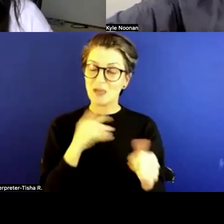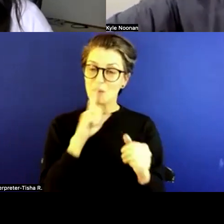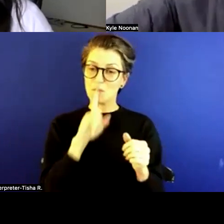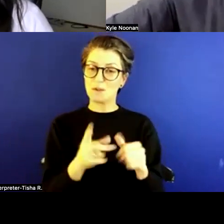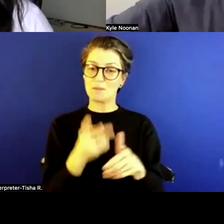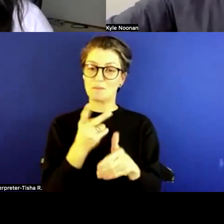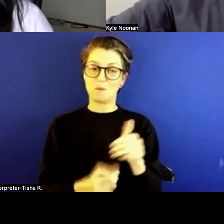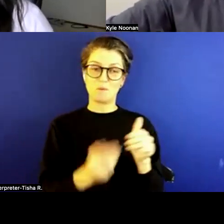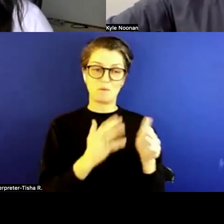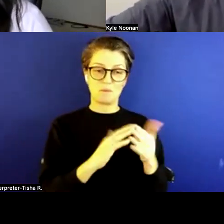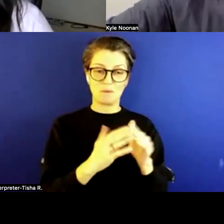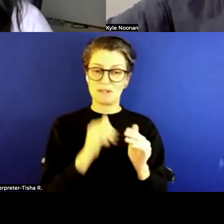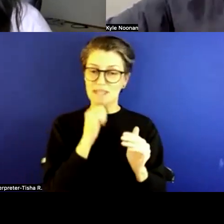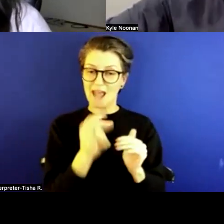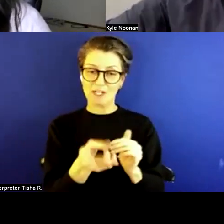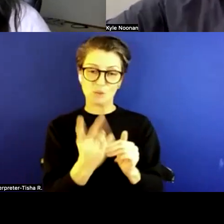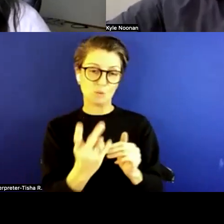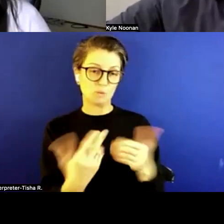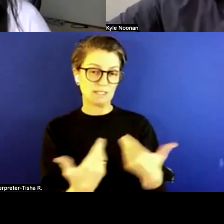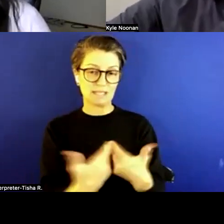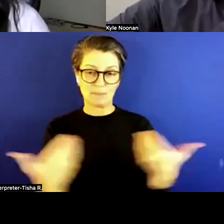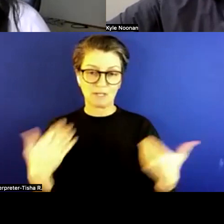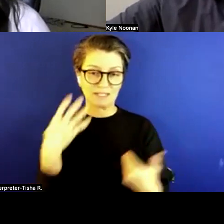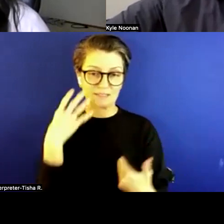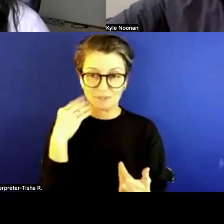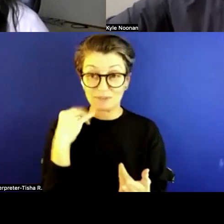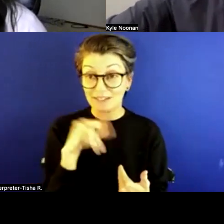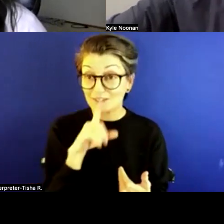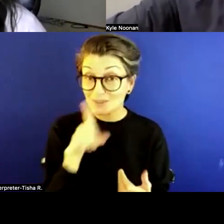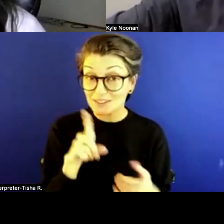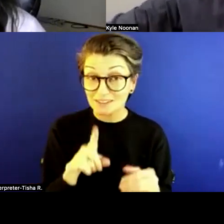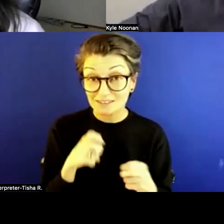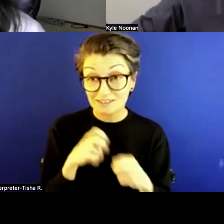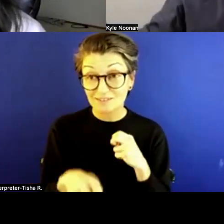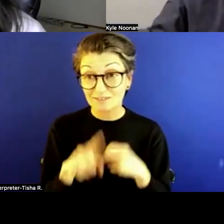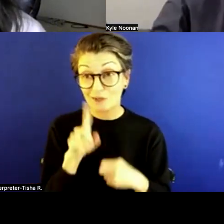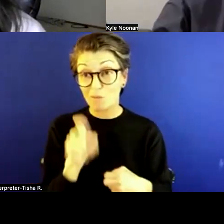two very separate experiences? That's also a very difficult question.